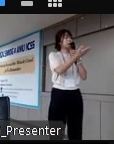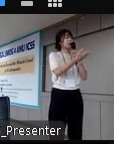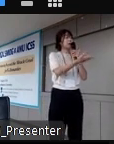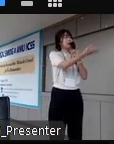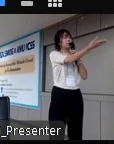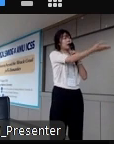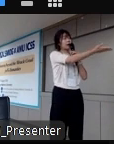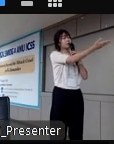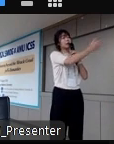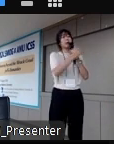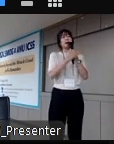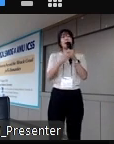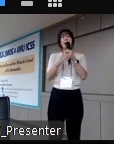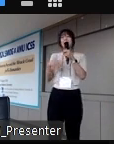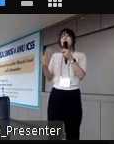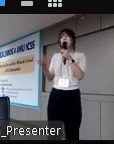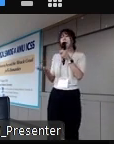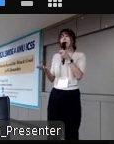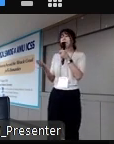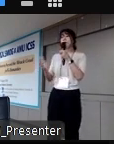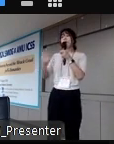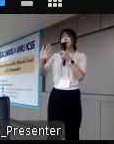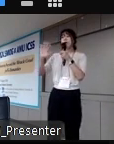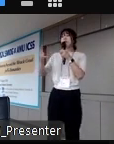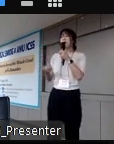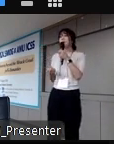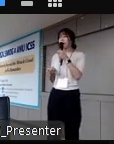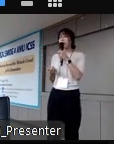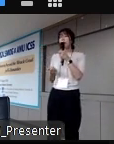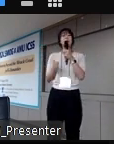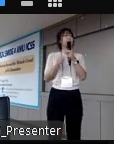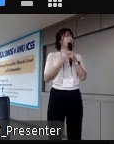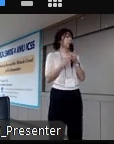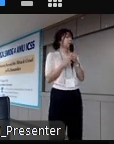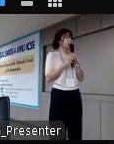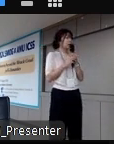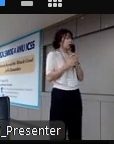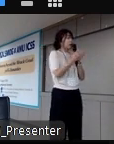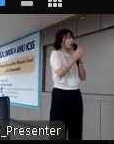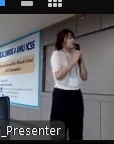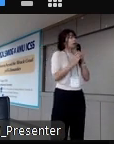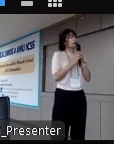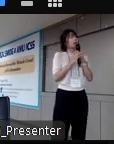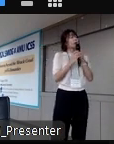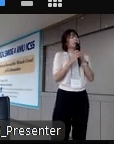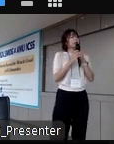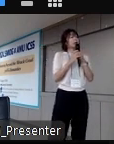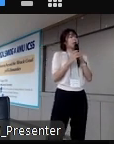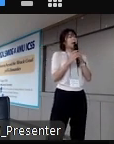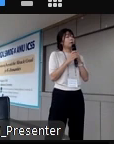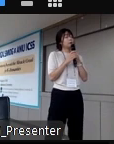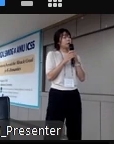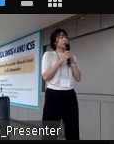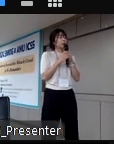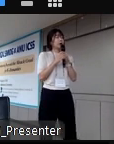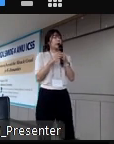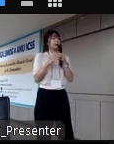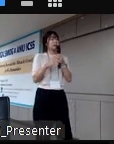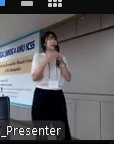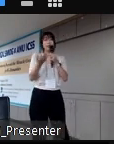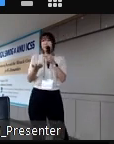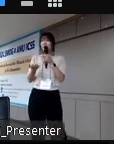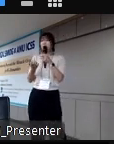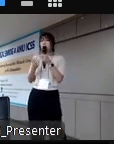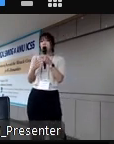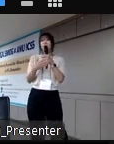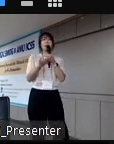agreement, we have to explain why in sign languages this is done backwards. The second, more critical problem is what he calls